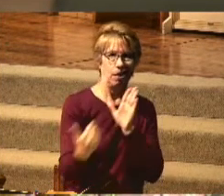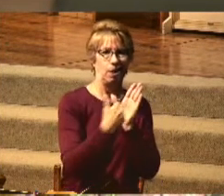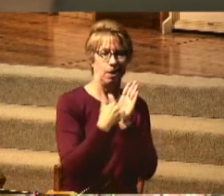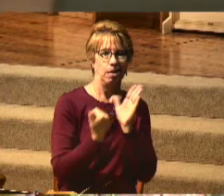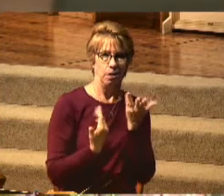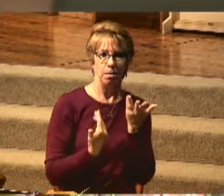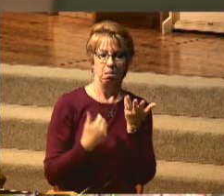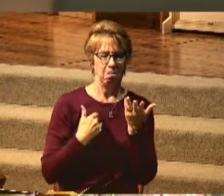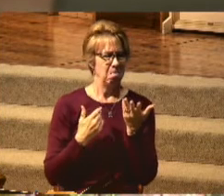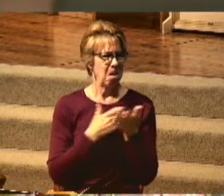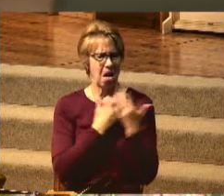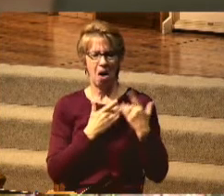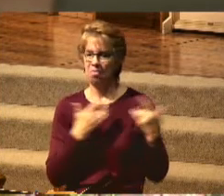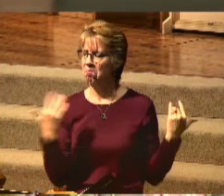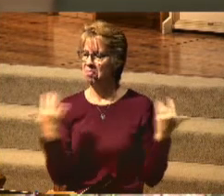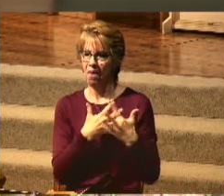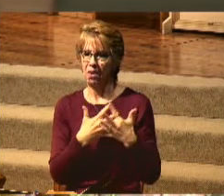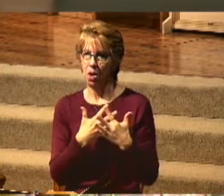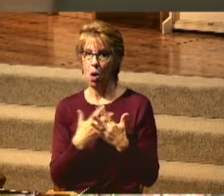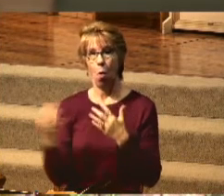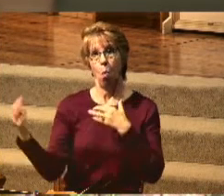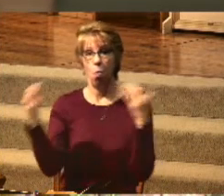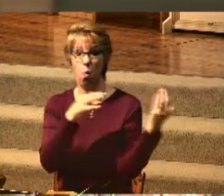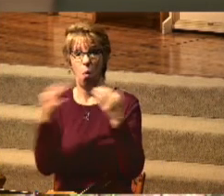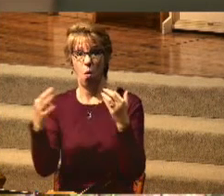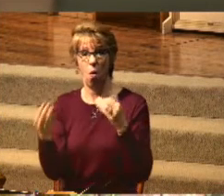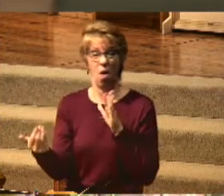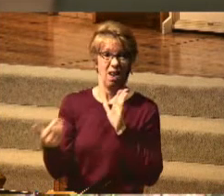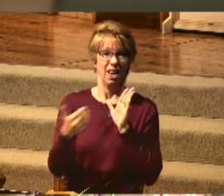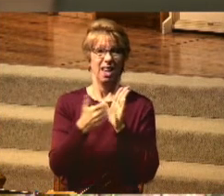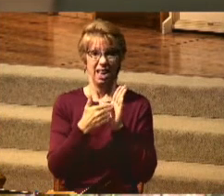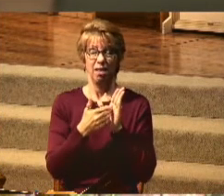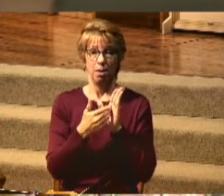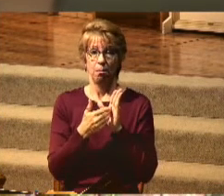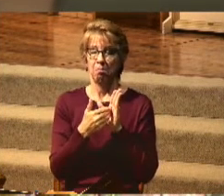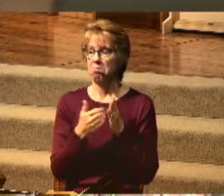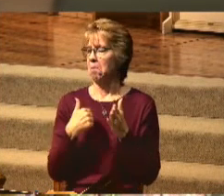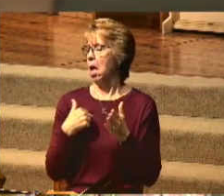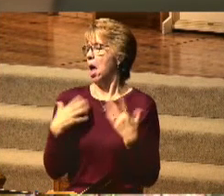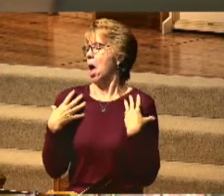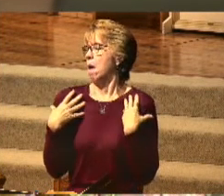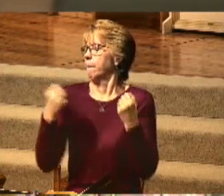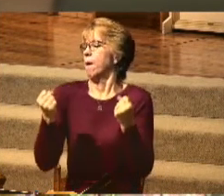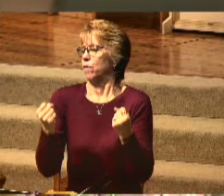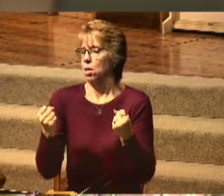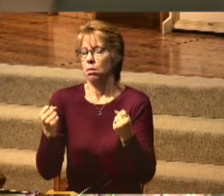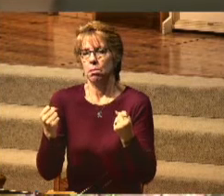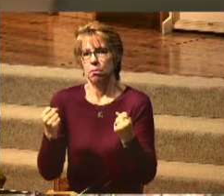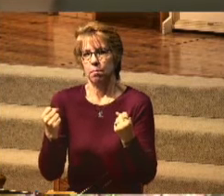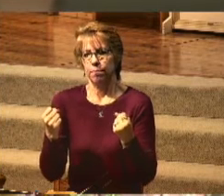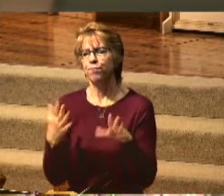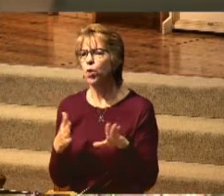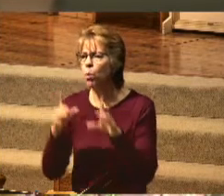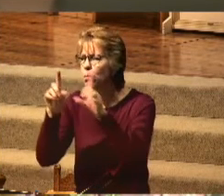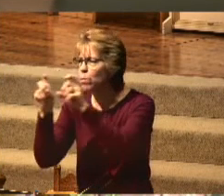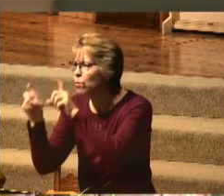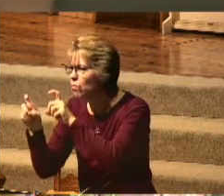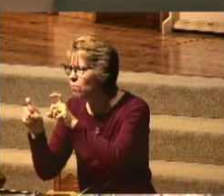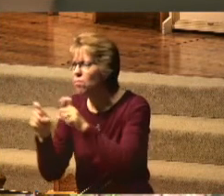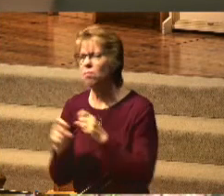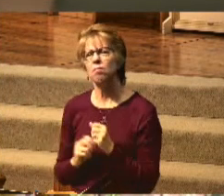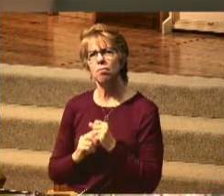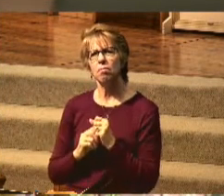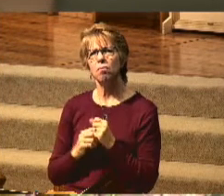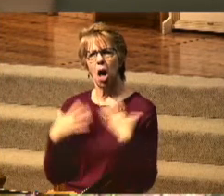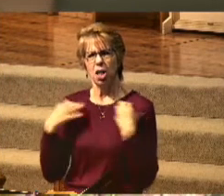Though war should rise against me, this will I be confident. Ask yourself the question, how